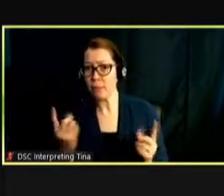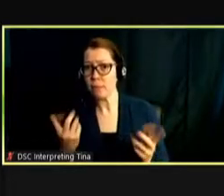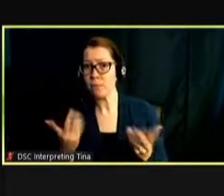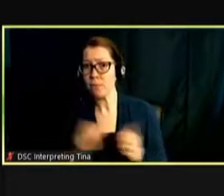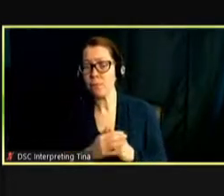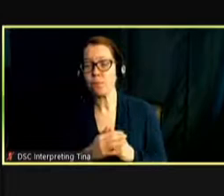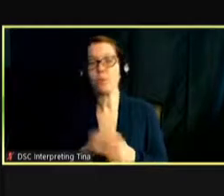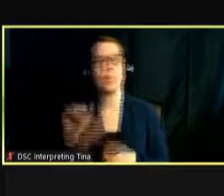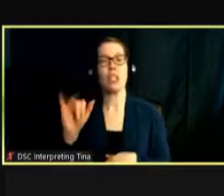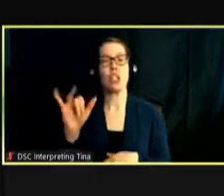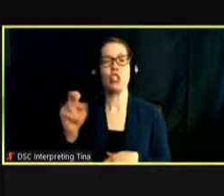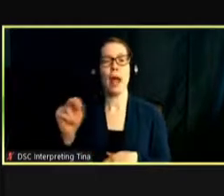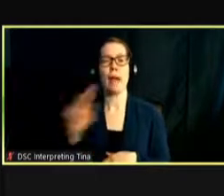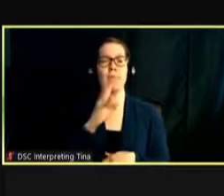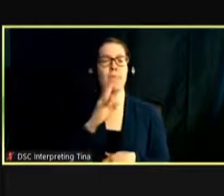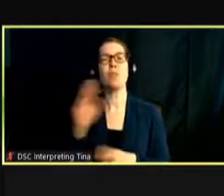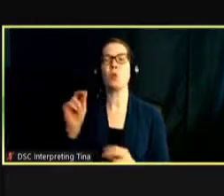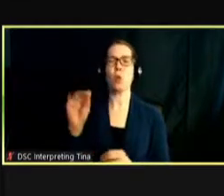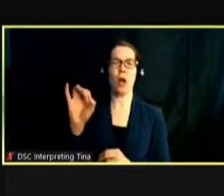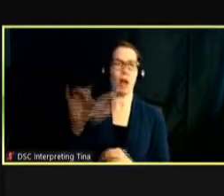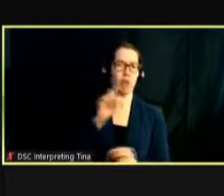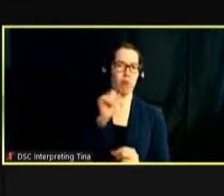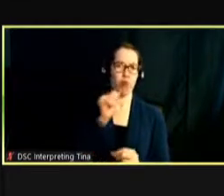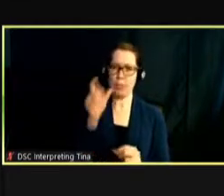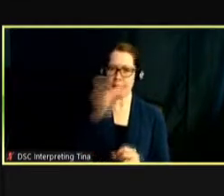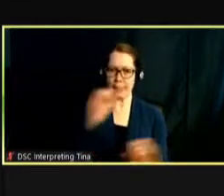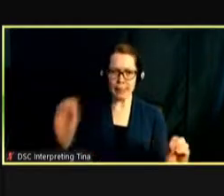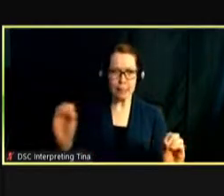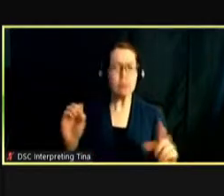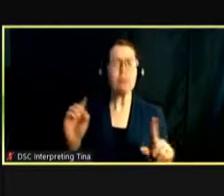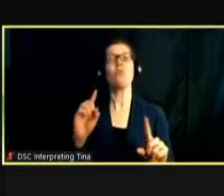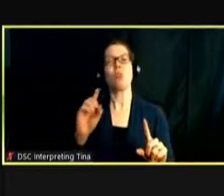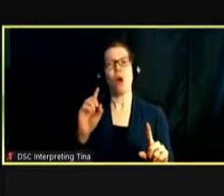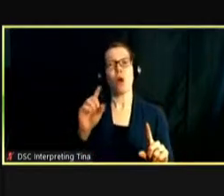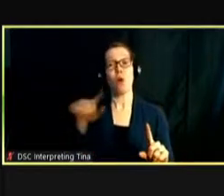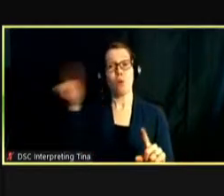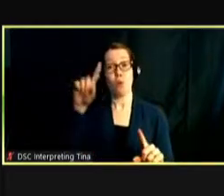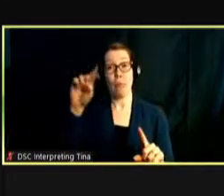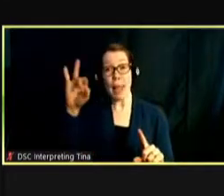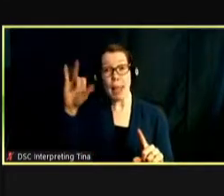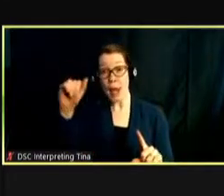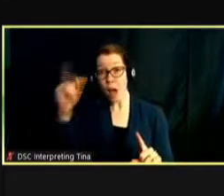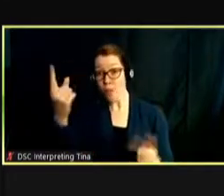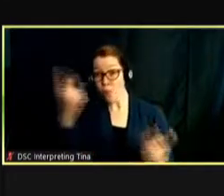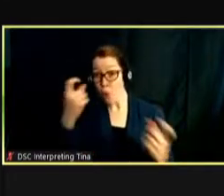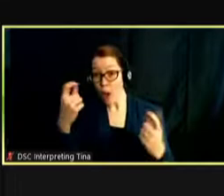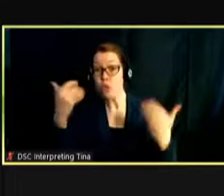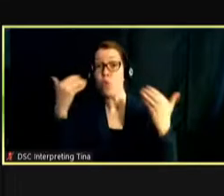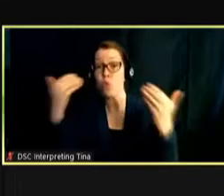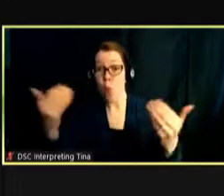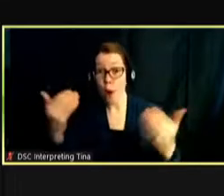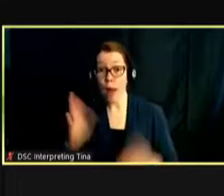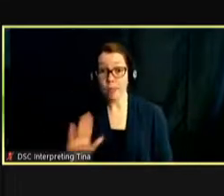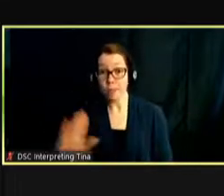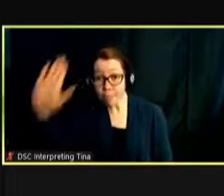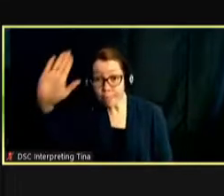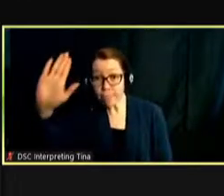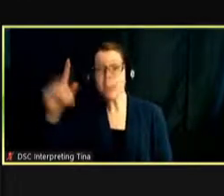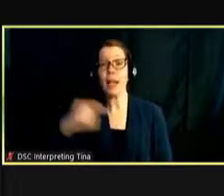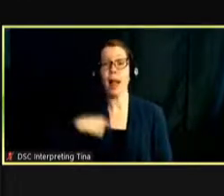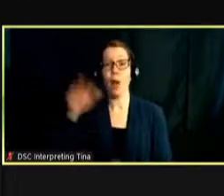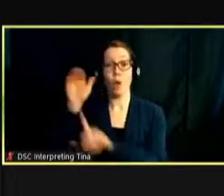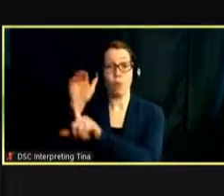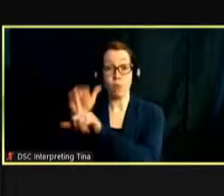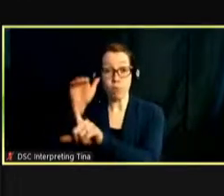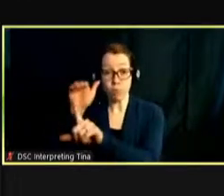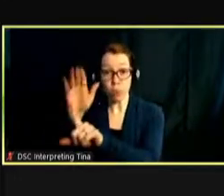No, Eric, you did not. And, okay, thank you. Members of the media, if you do have a question, please go ahead and raise your hand and I will call on you.